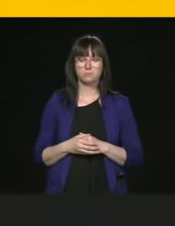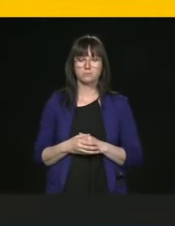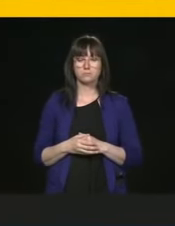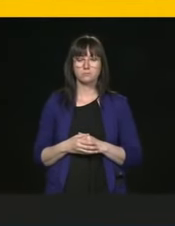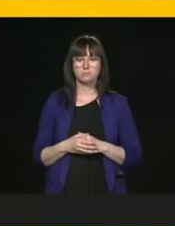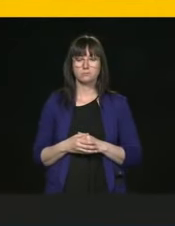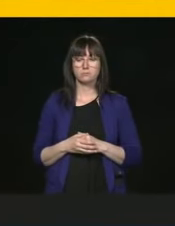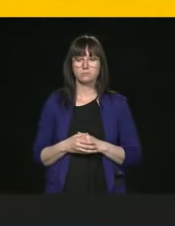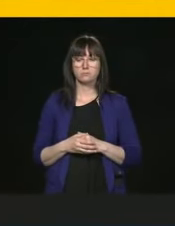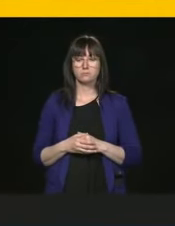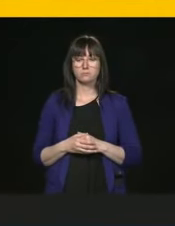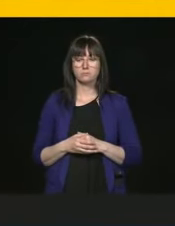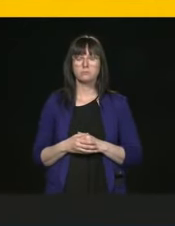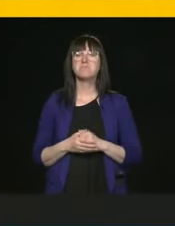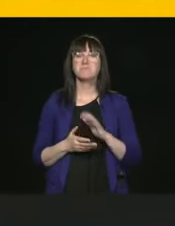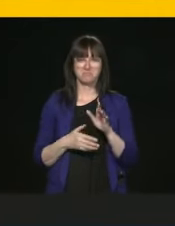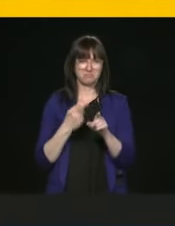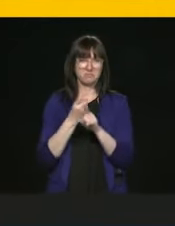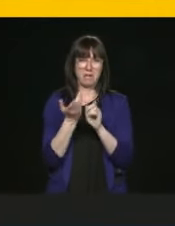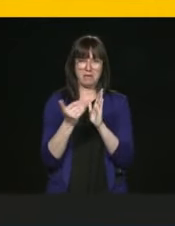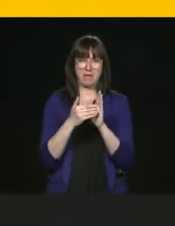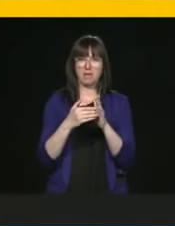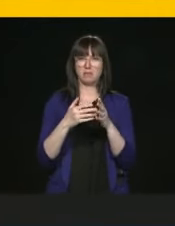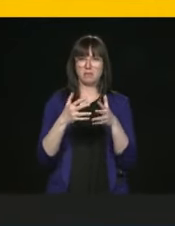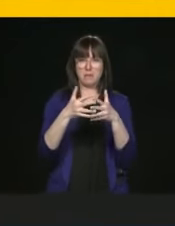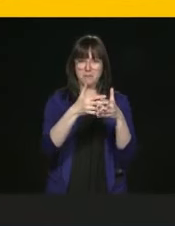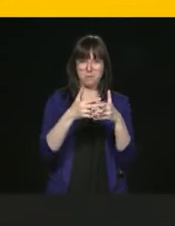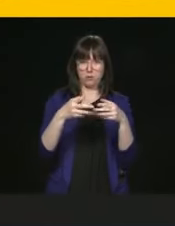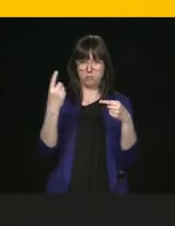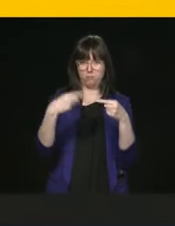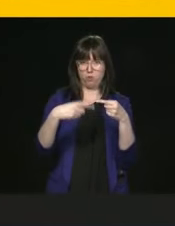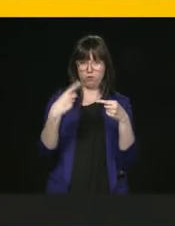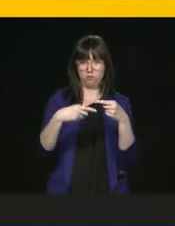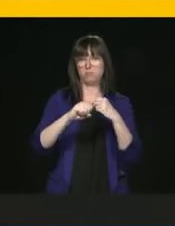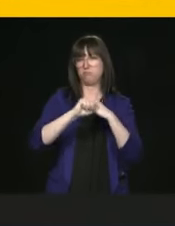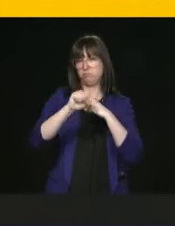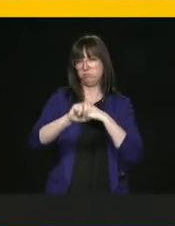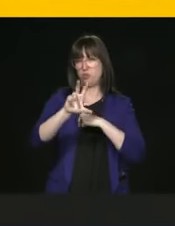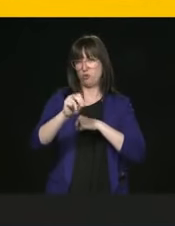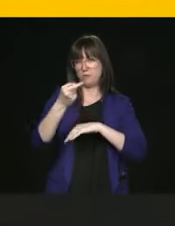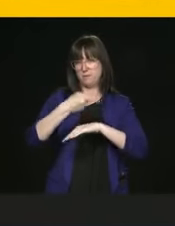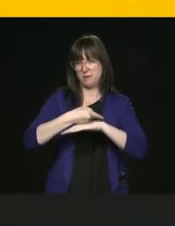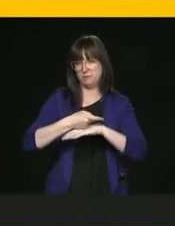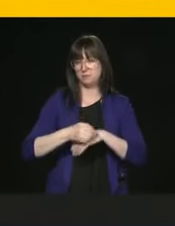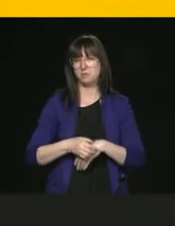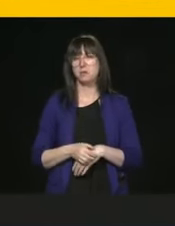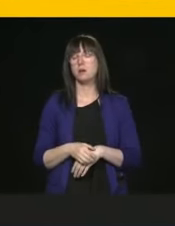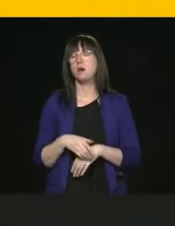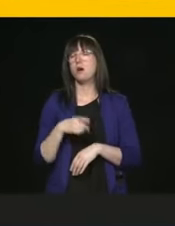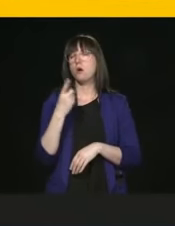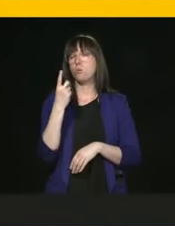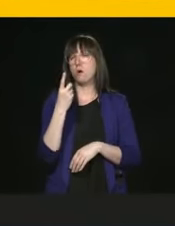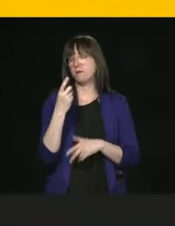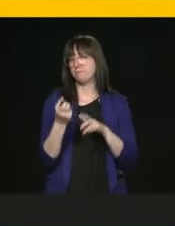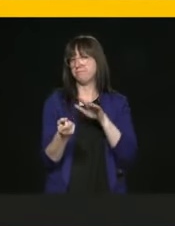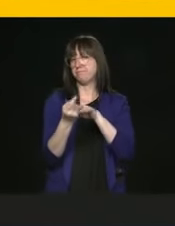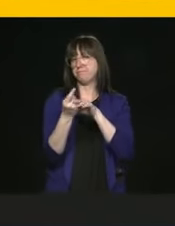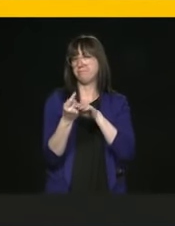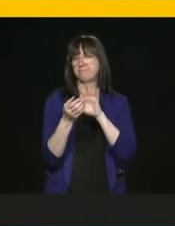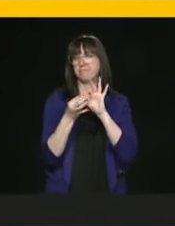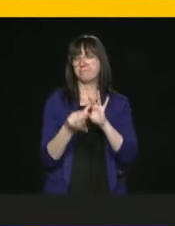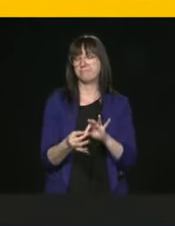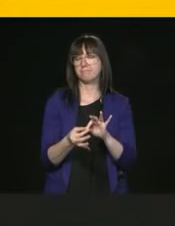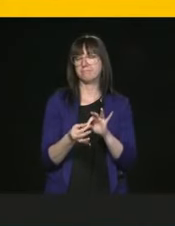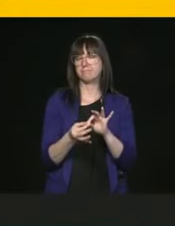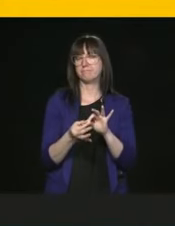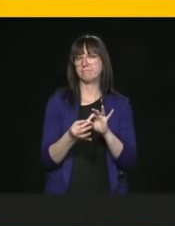the border, there was a problem with respect to an asylum seeker, and that person